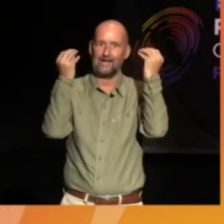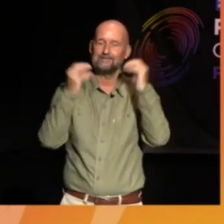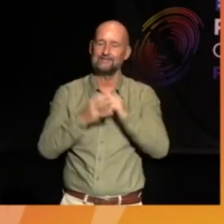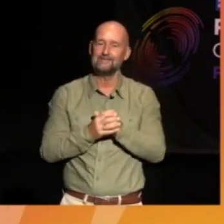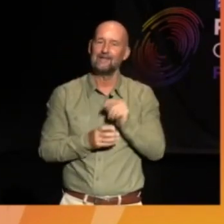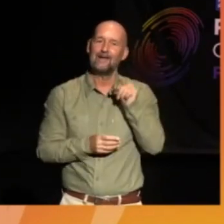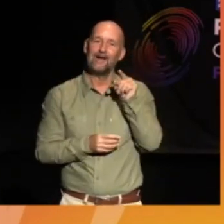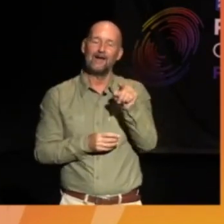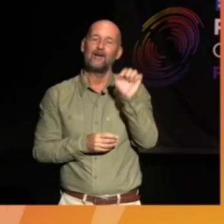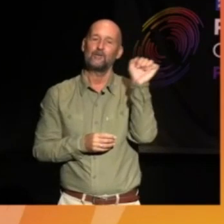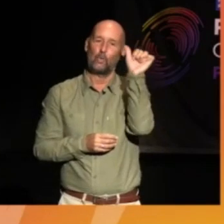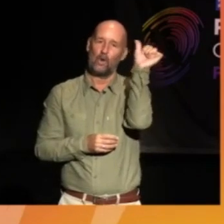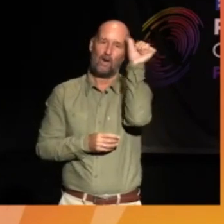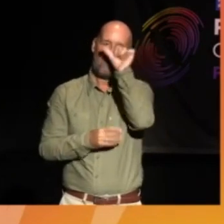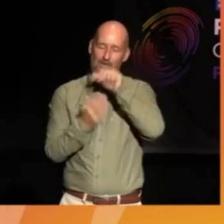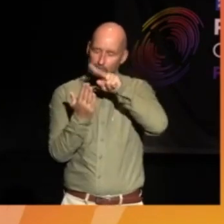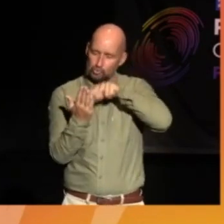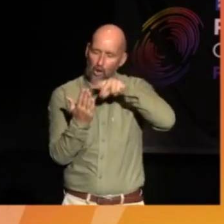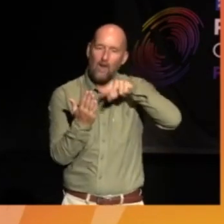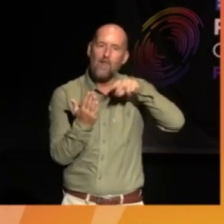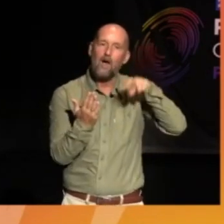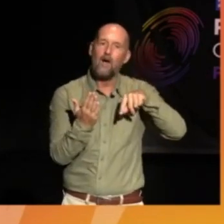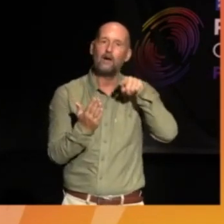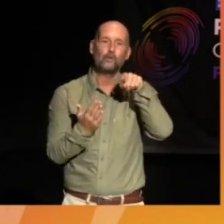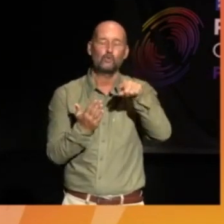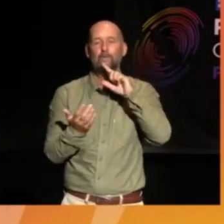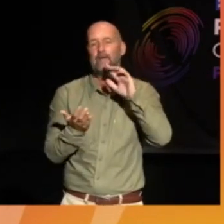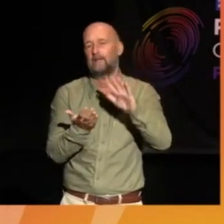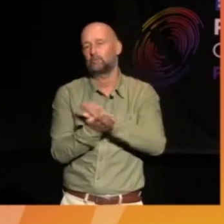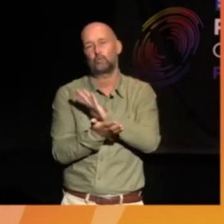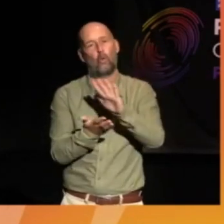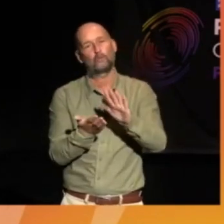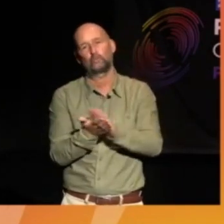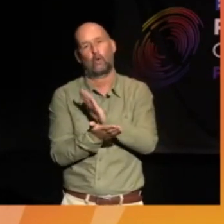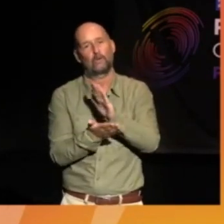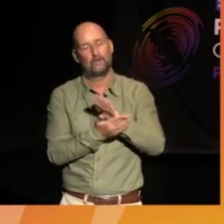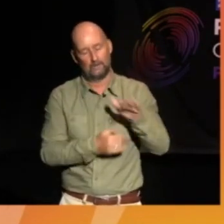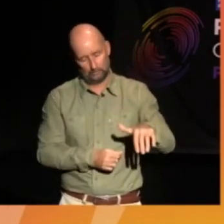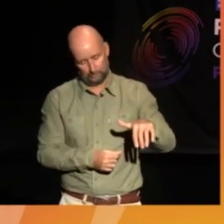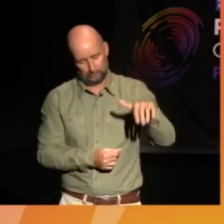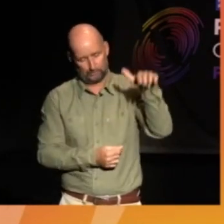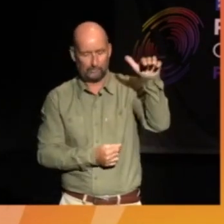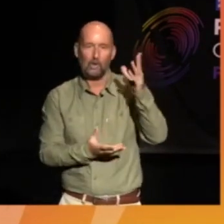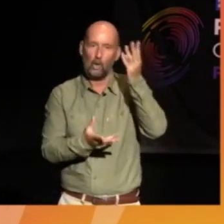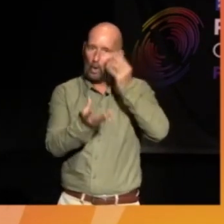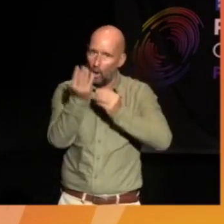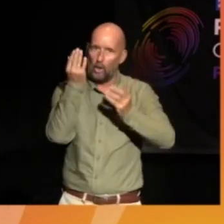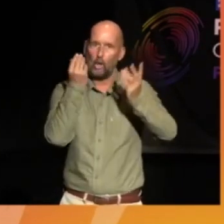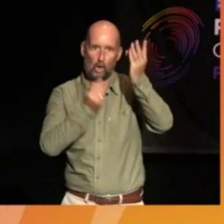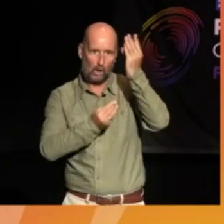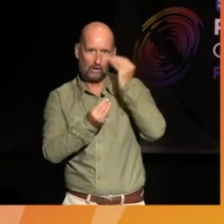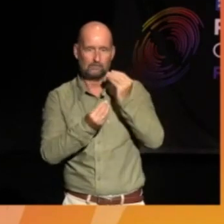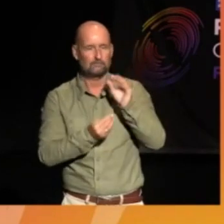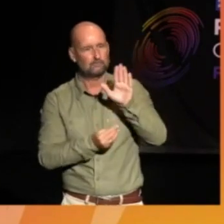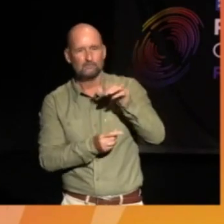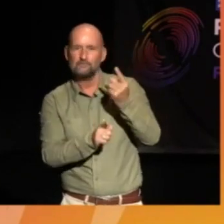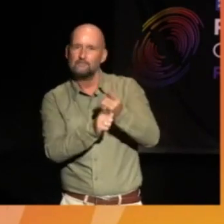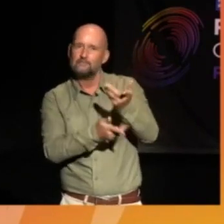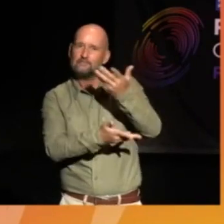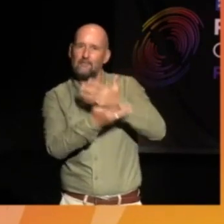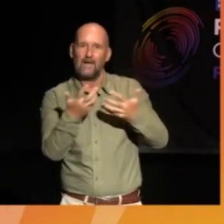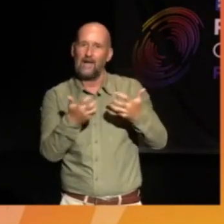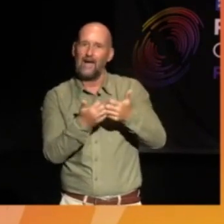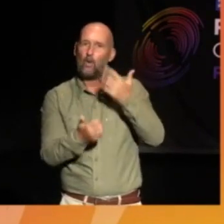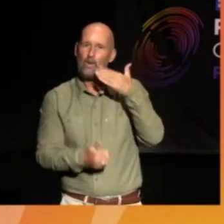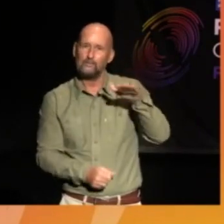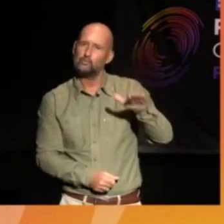that as a scholar, you have really enjoyed life, a life of learning. But can you just tell us a little bit about how you began life